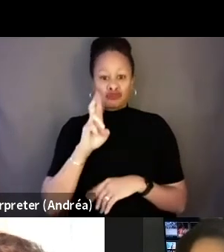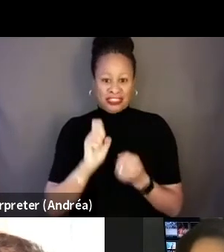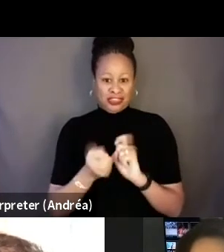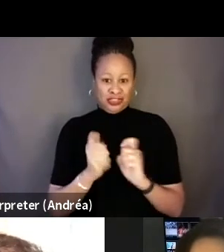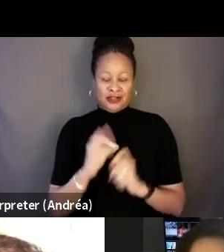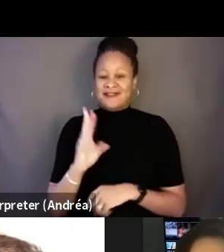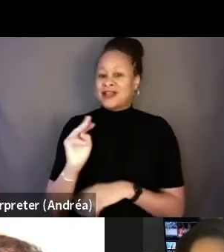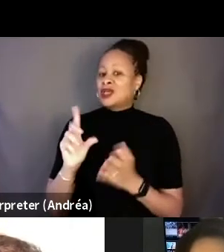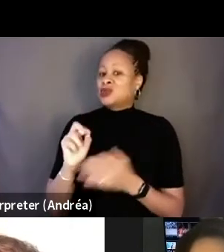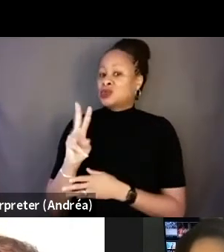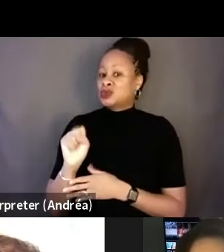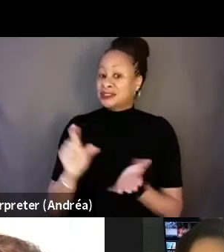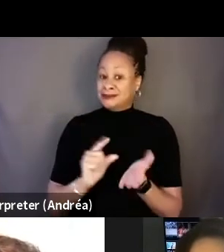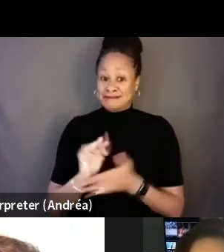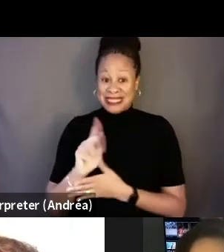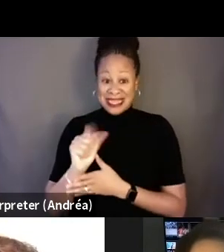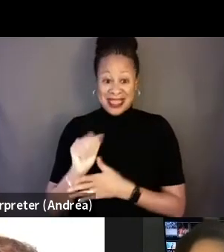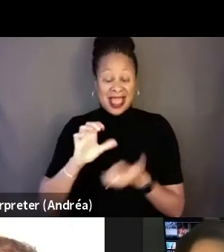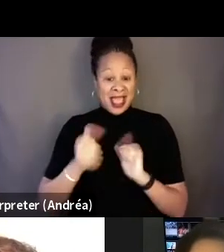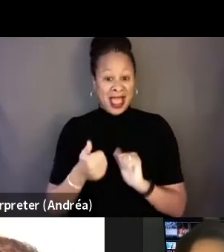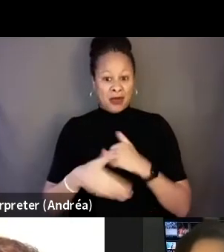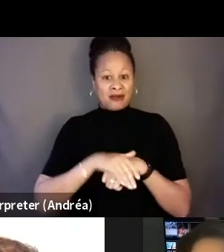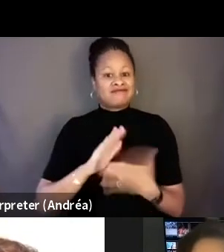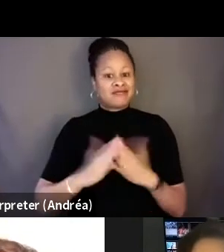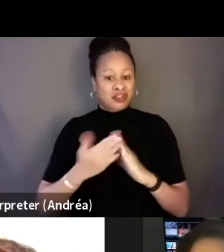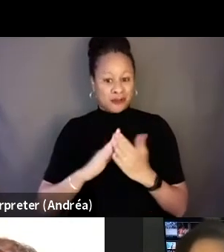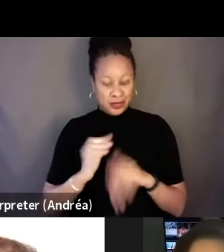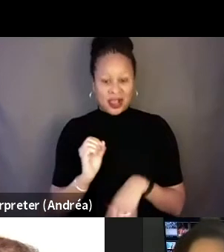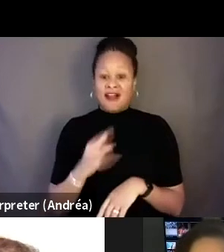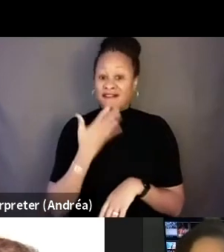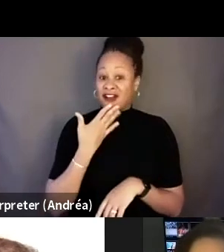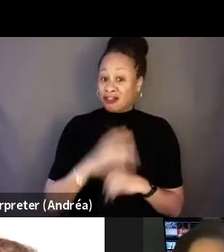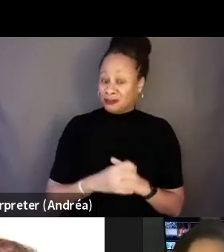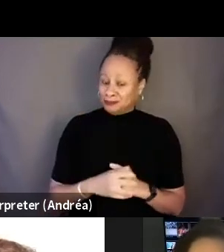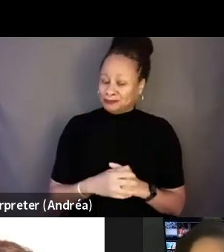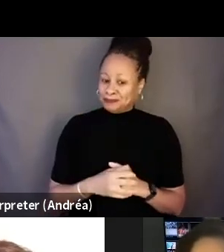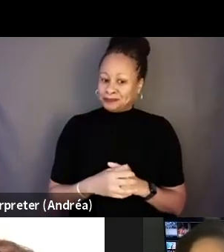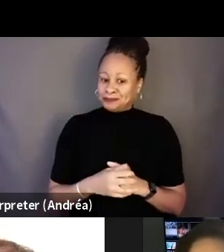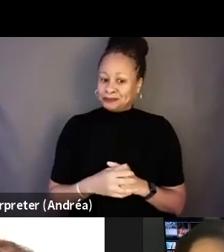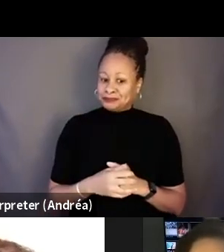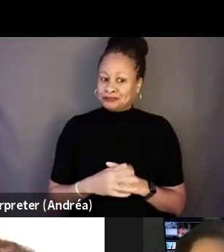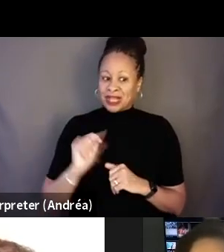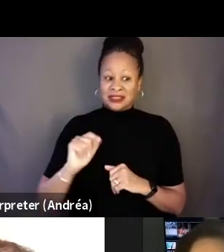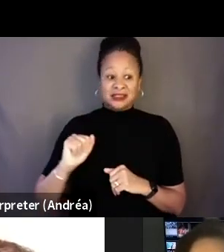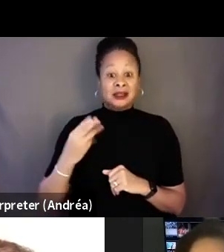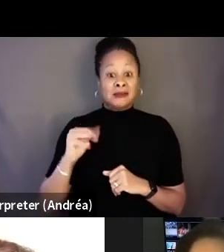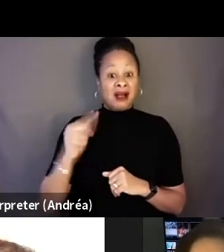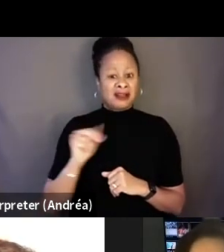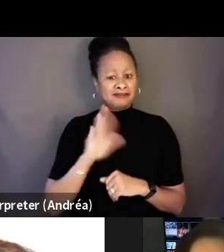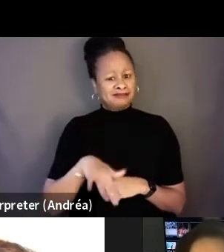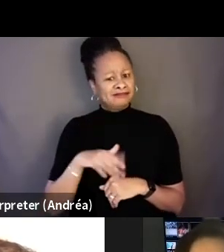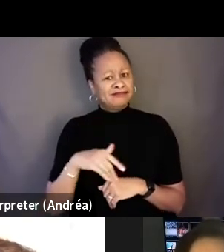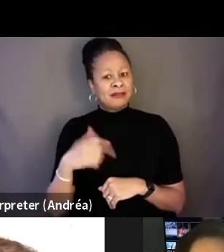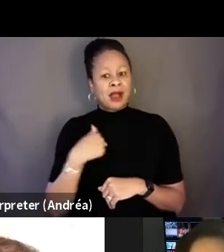news media, the way it covers communities of color. Tahman, I'm wondering